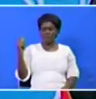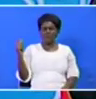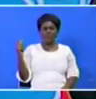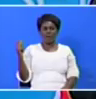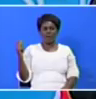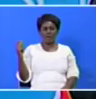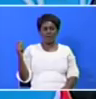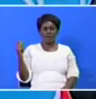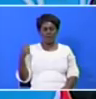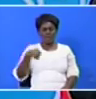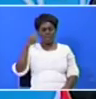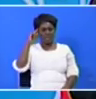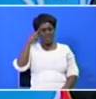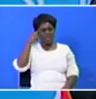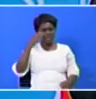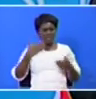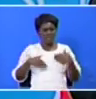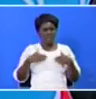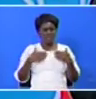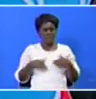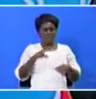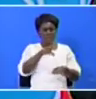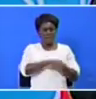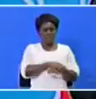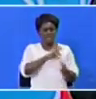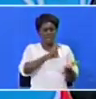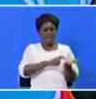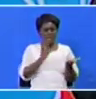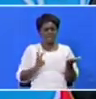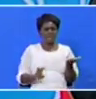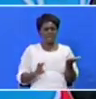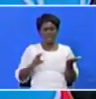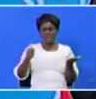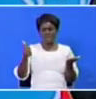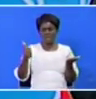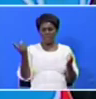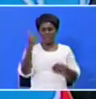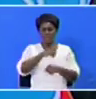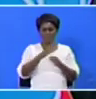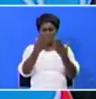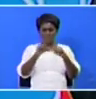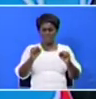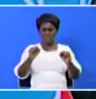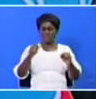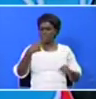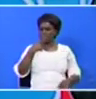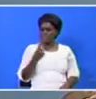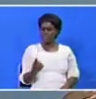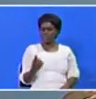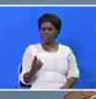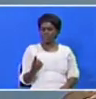And I think people are taking advantage. The other day, the president was on record